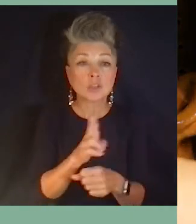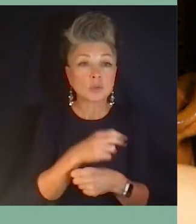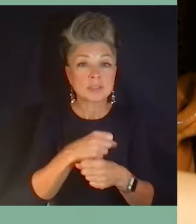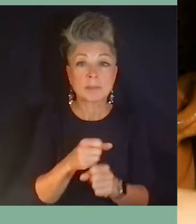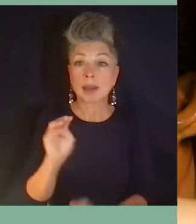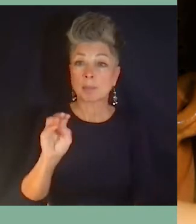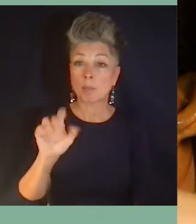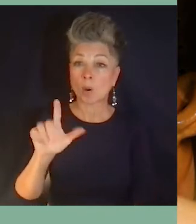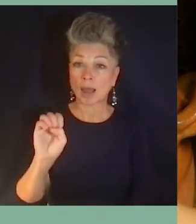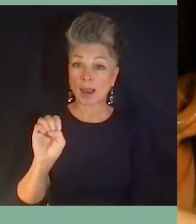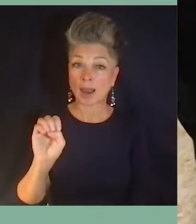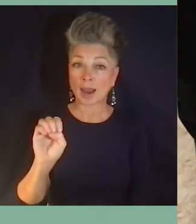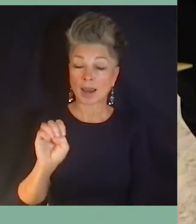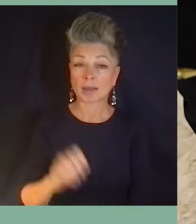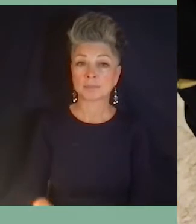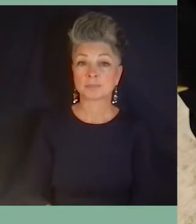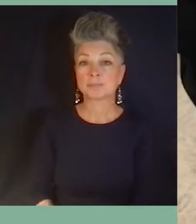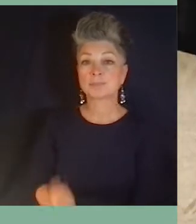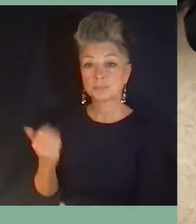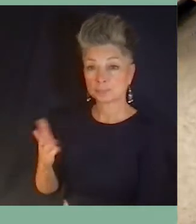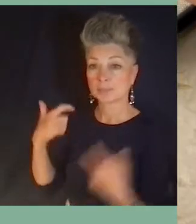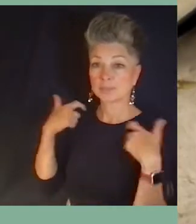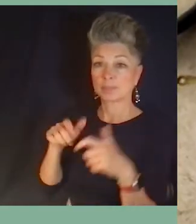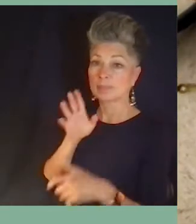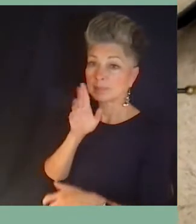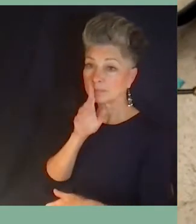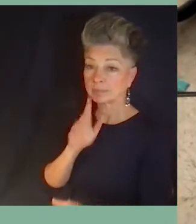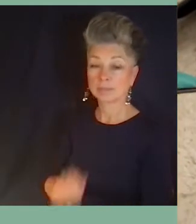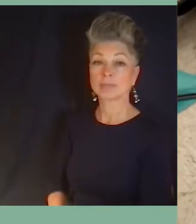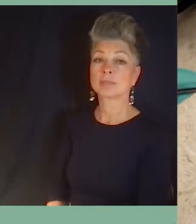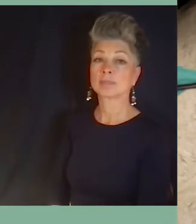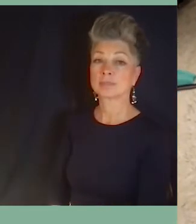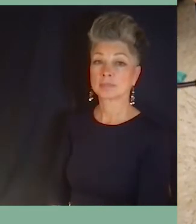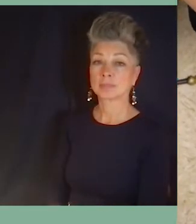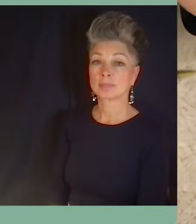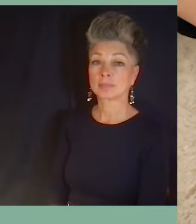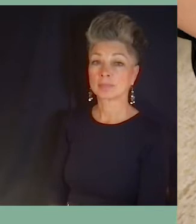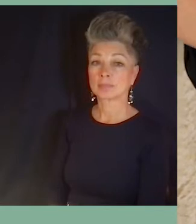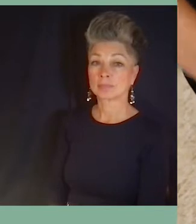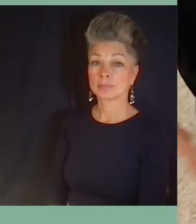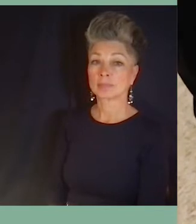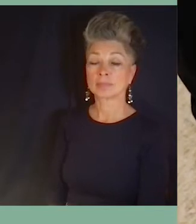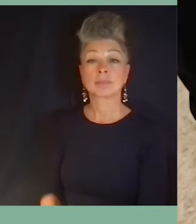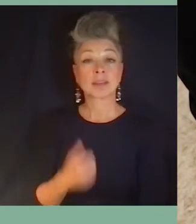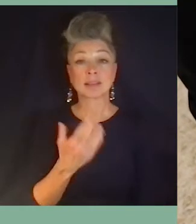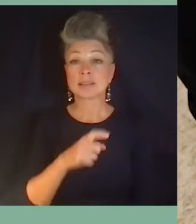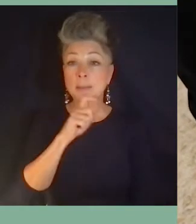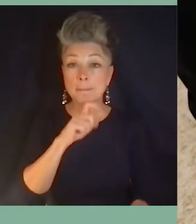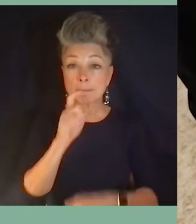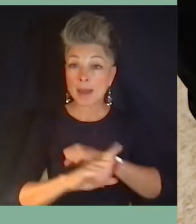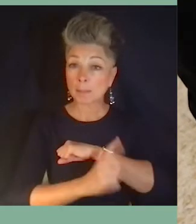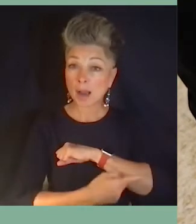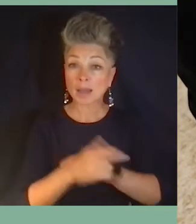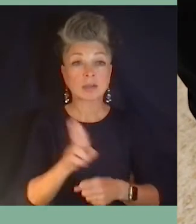used to make mole. Esta es la típica cubeta que se utiliza para diferentes quehaceres de la casa. This is a